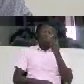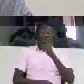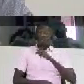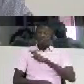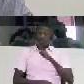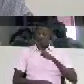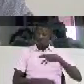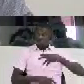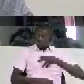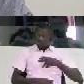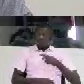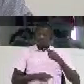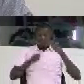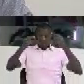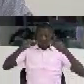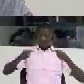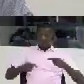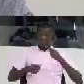testify.